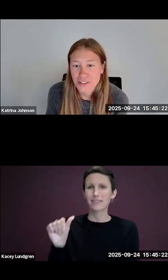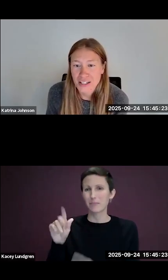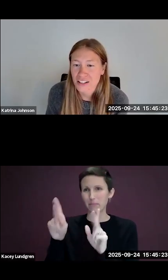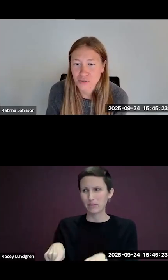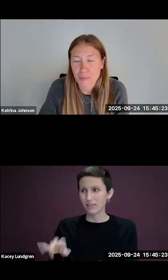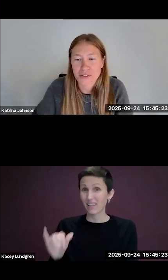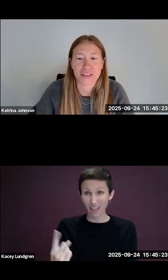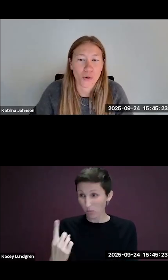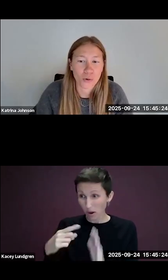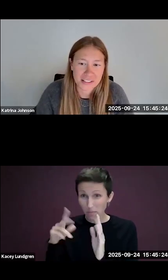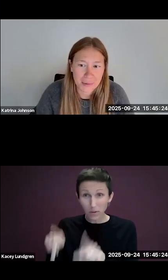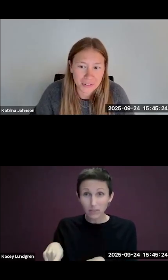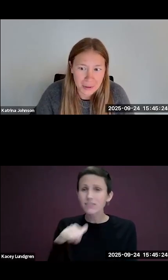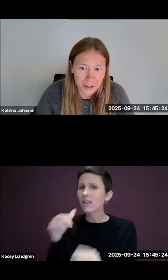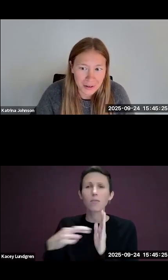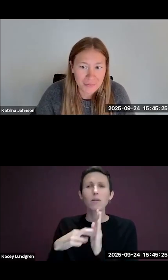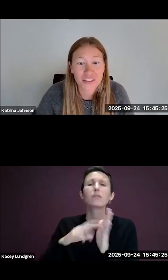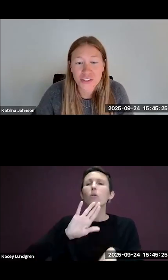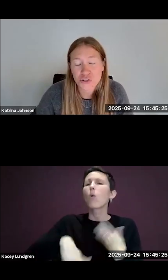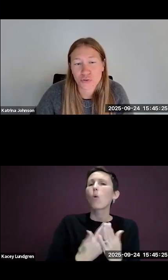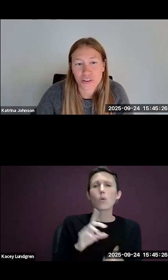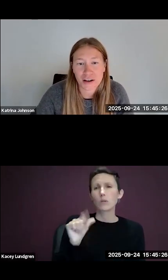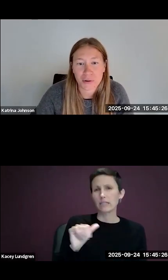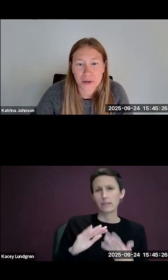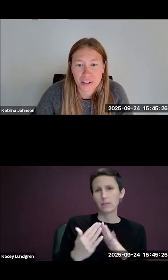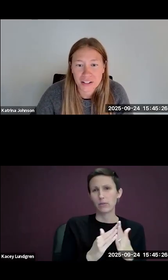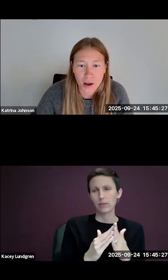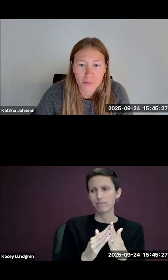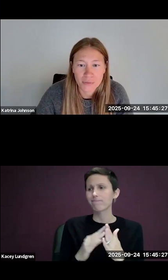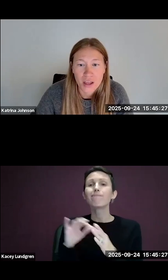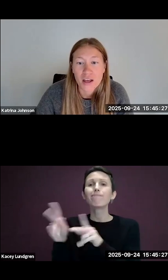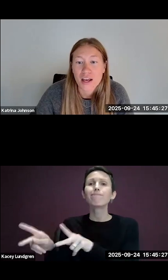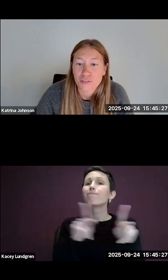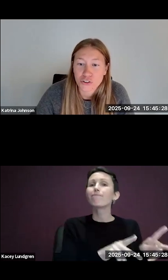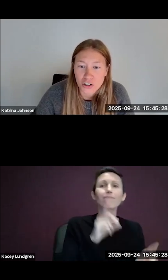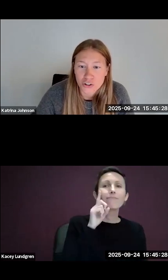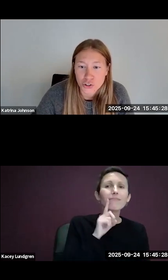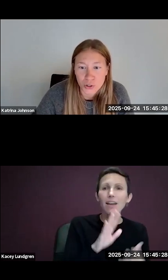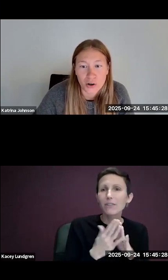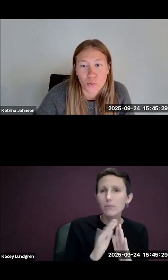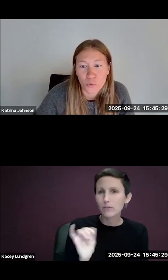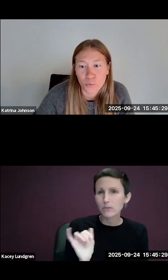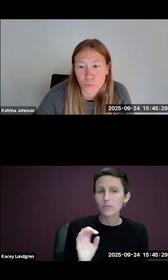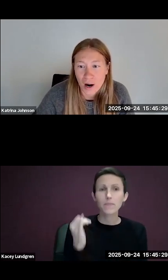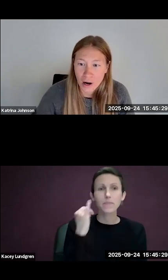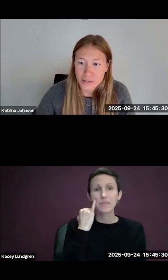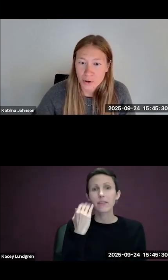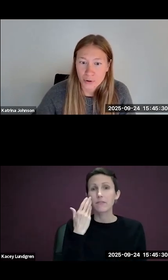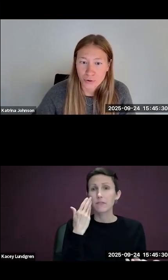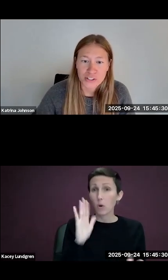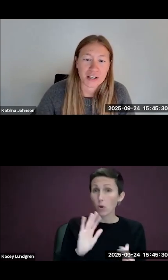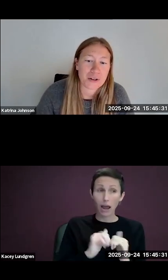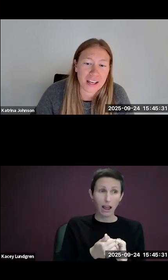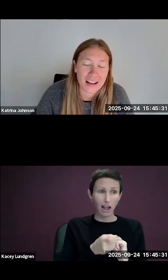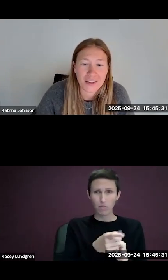That one person doesn't represent the whole disabled community, and this is true for the deaf community as well. If you're not sure how